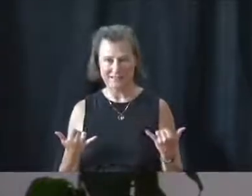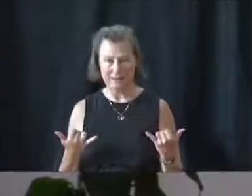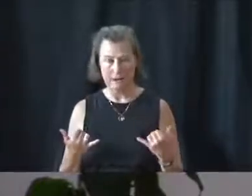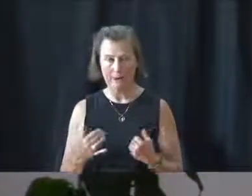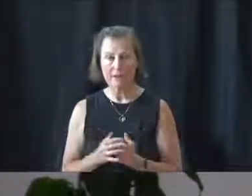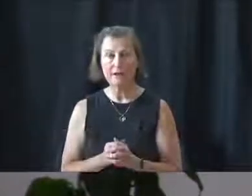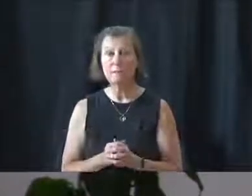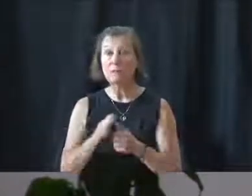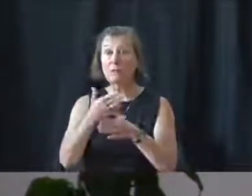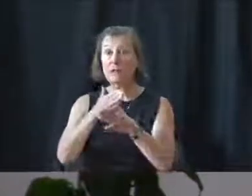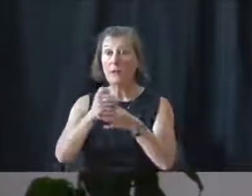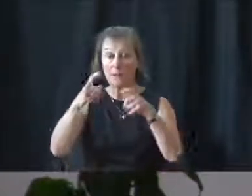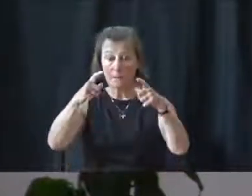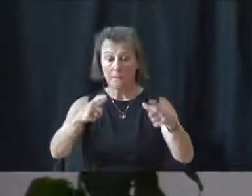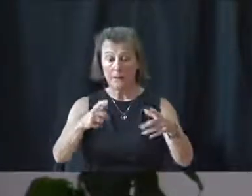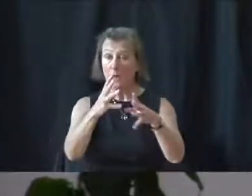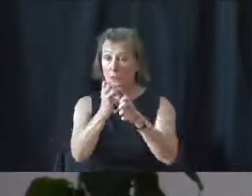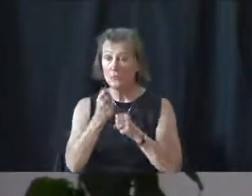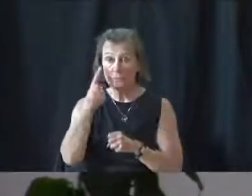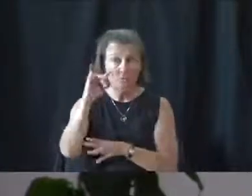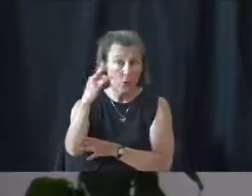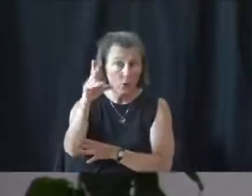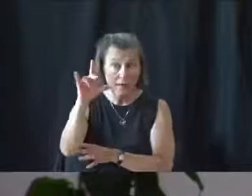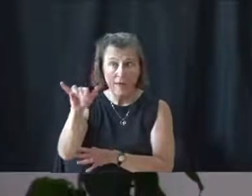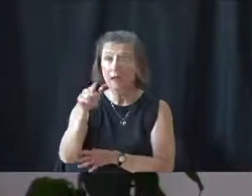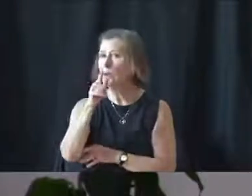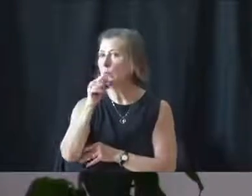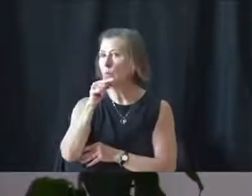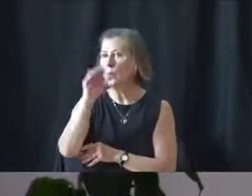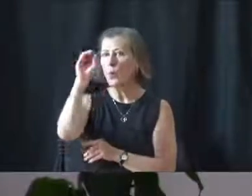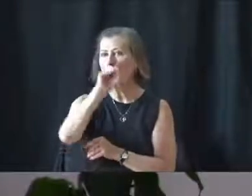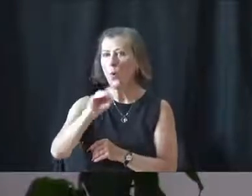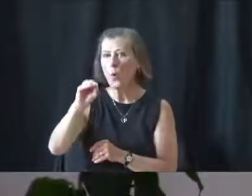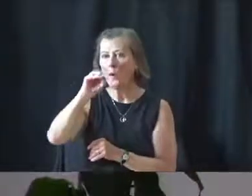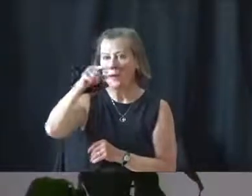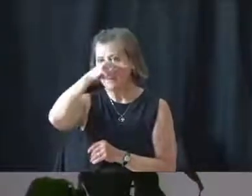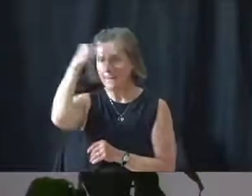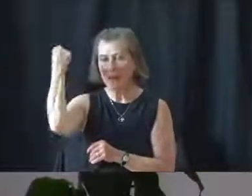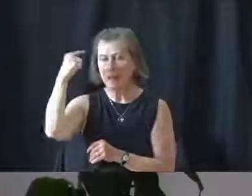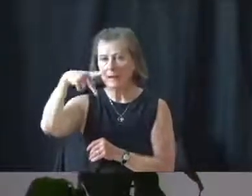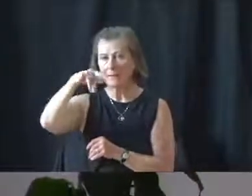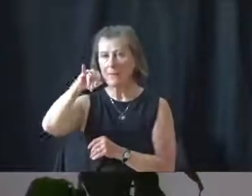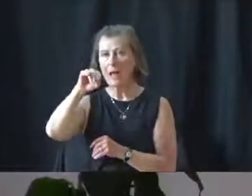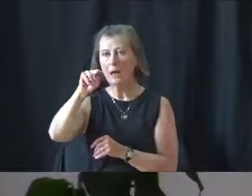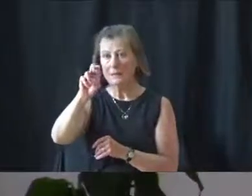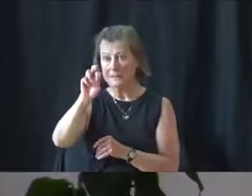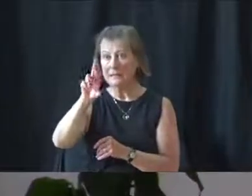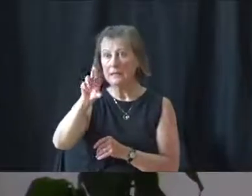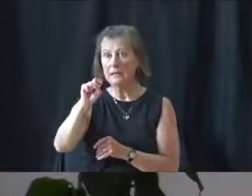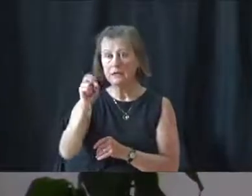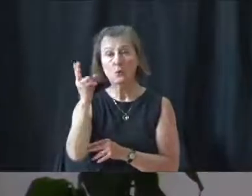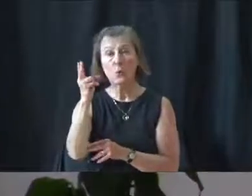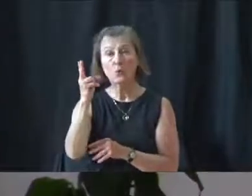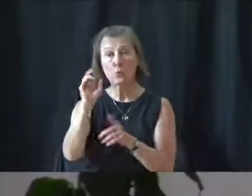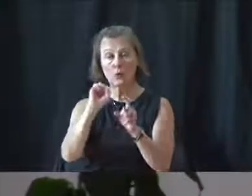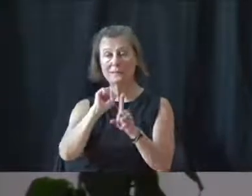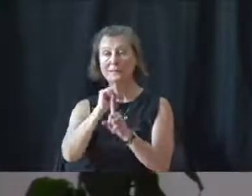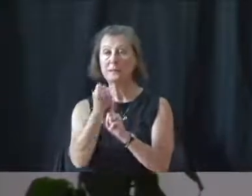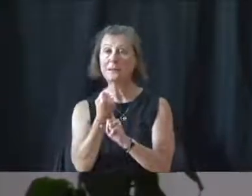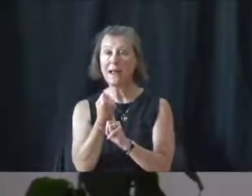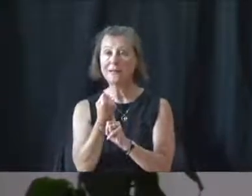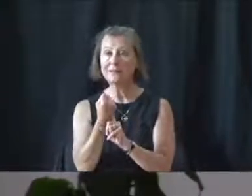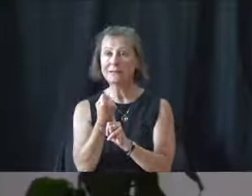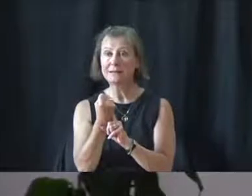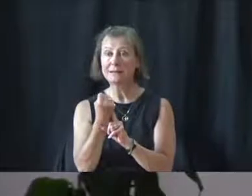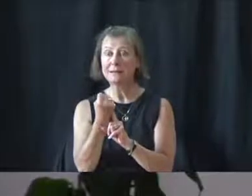Our Share the Plate recipient for July is the Oregon Black Pioneers, a historical society